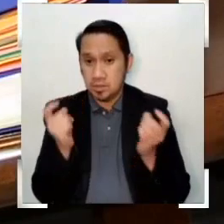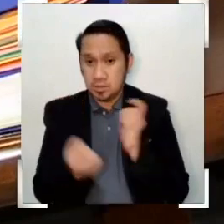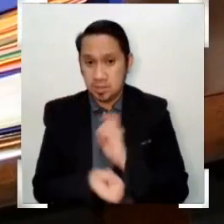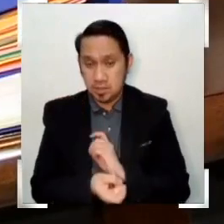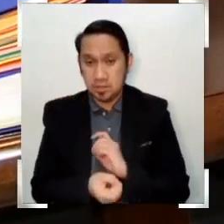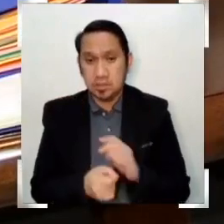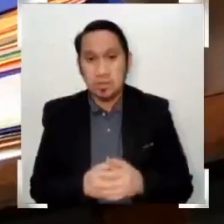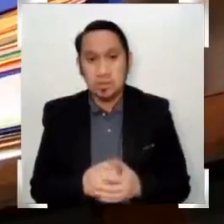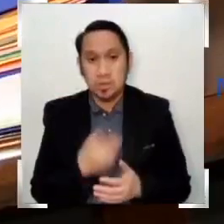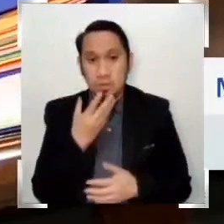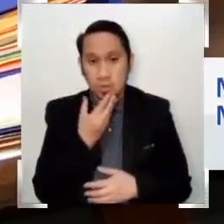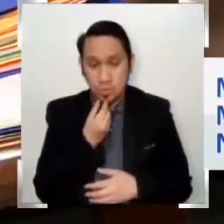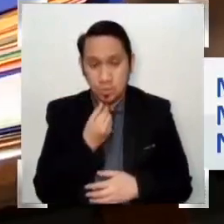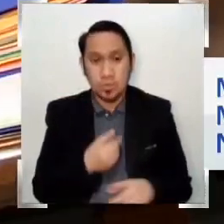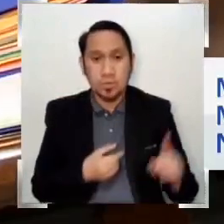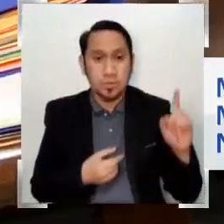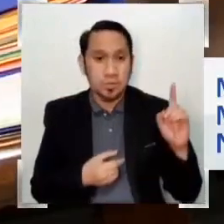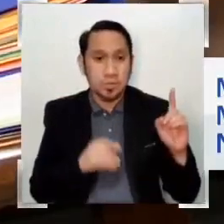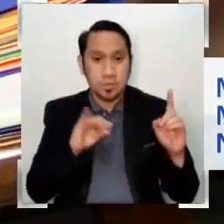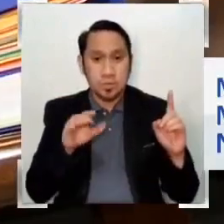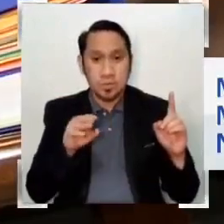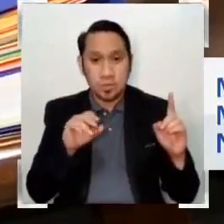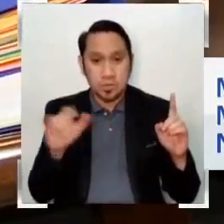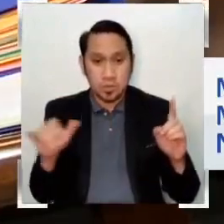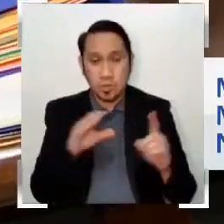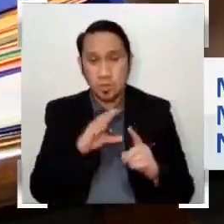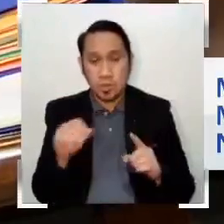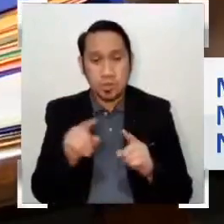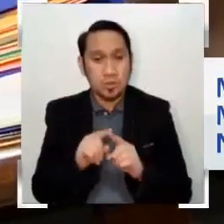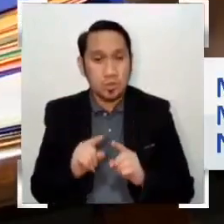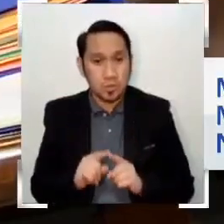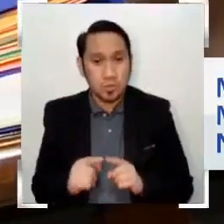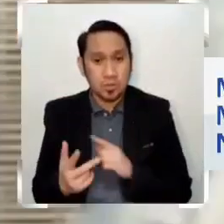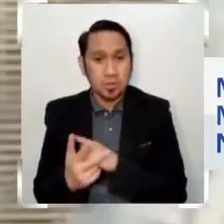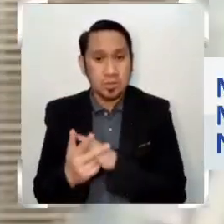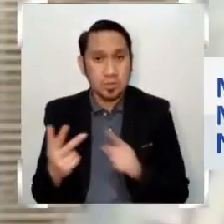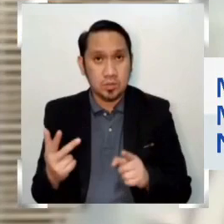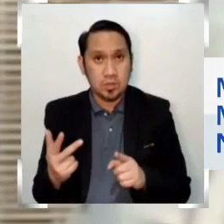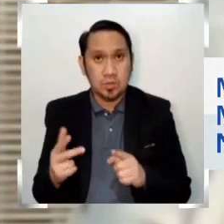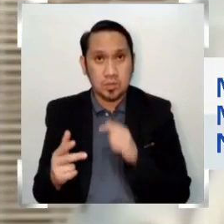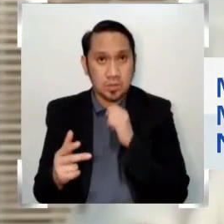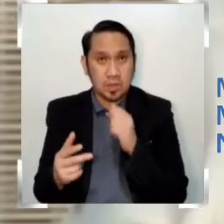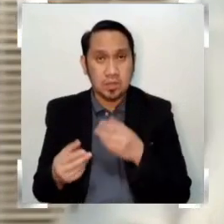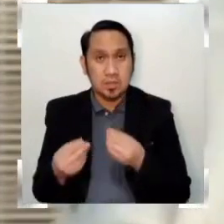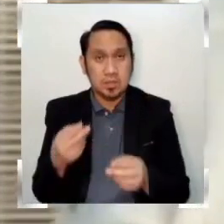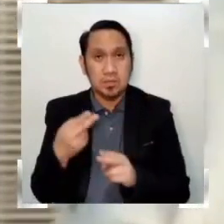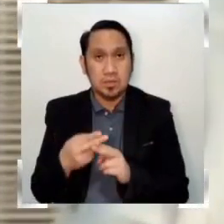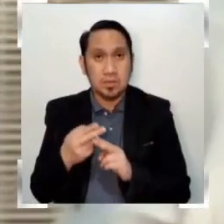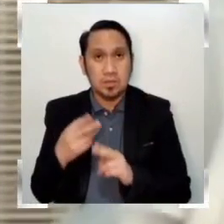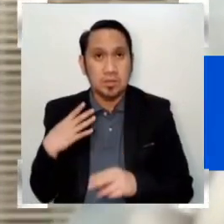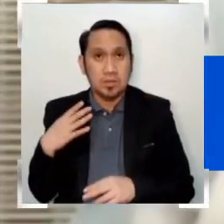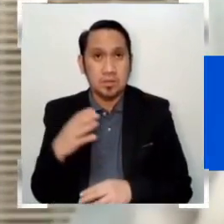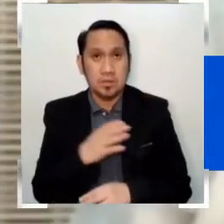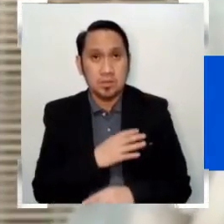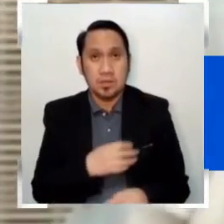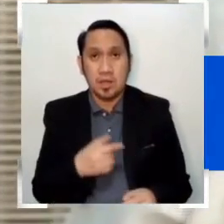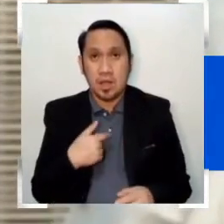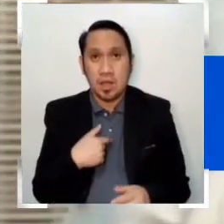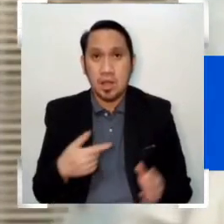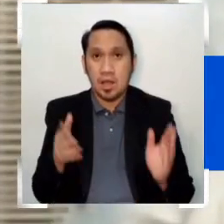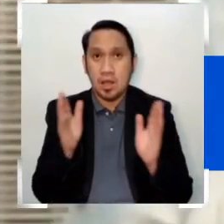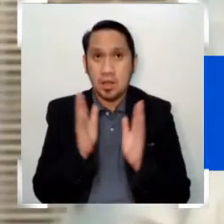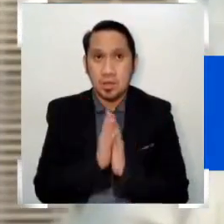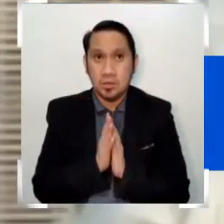District Representative Joey Salceda at tatlong di pinangalan ng kongresista? I asked the Speaker whether the House